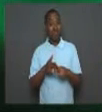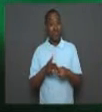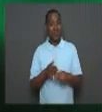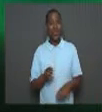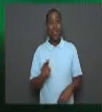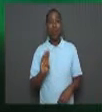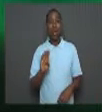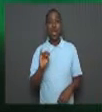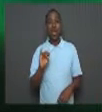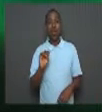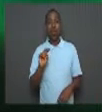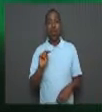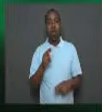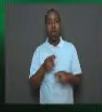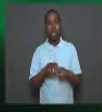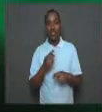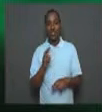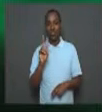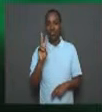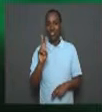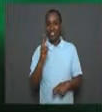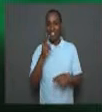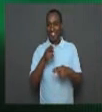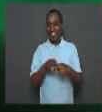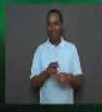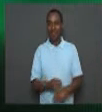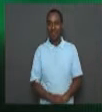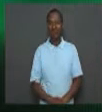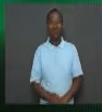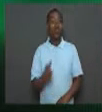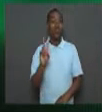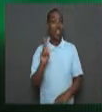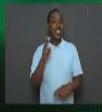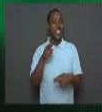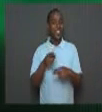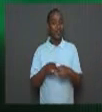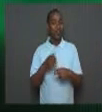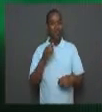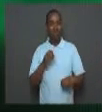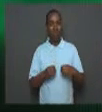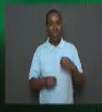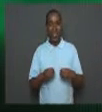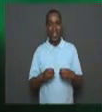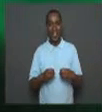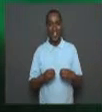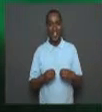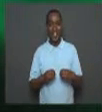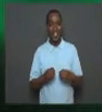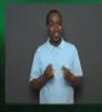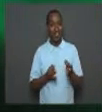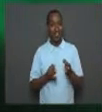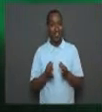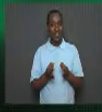Binomial means two names. The two names of the organism are